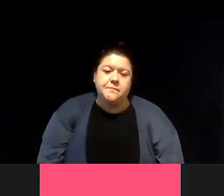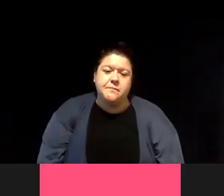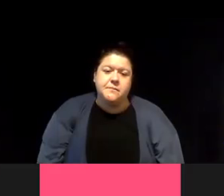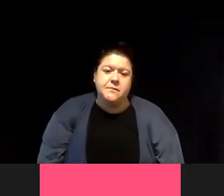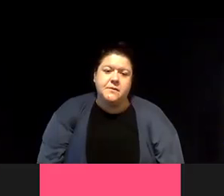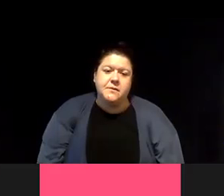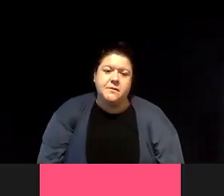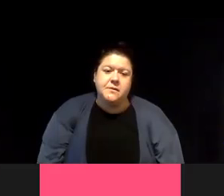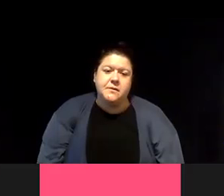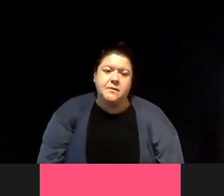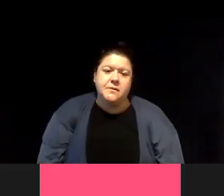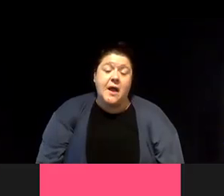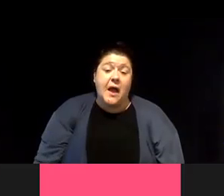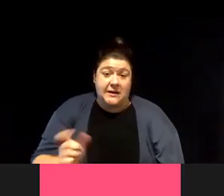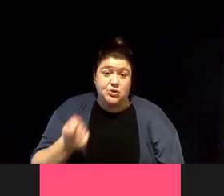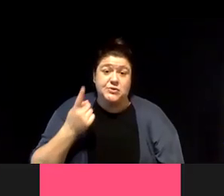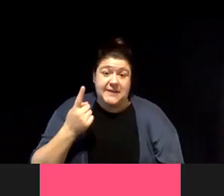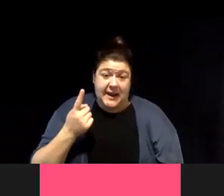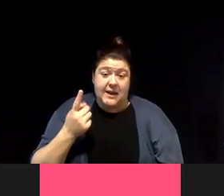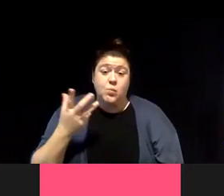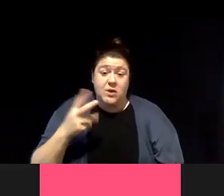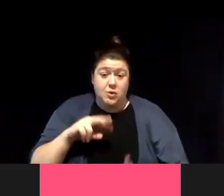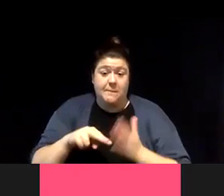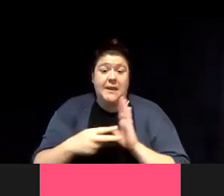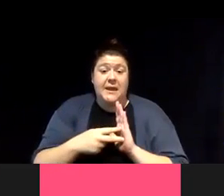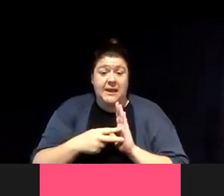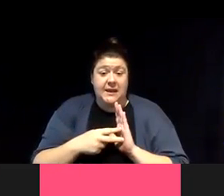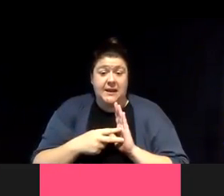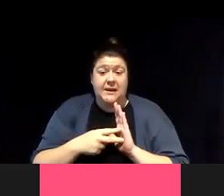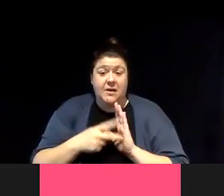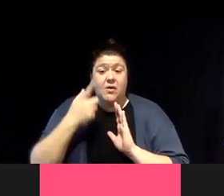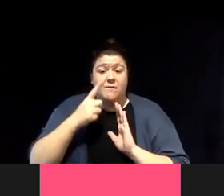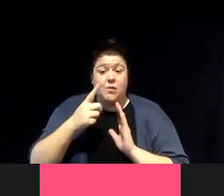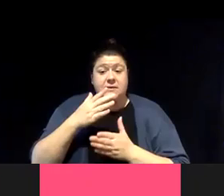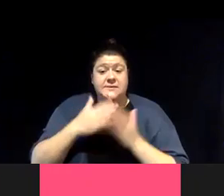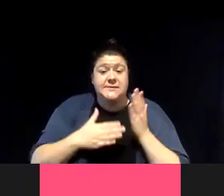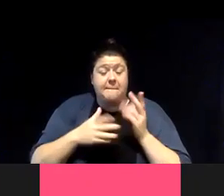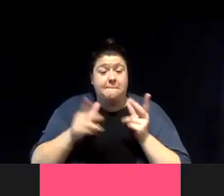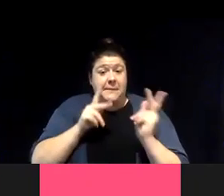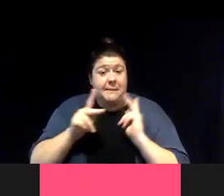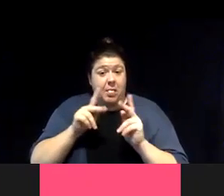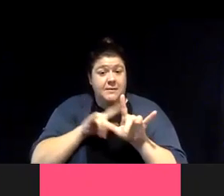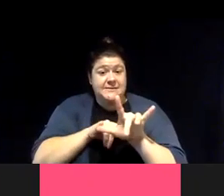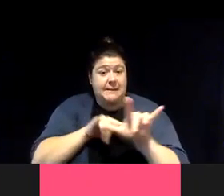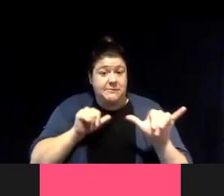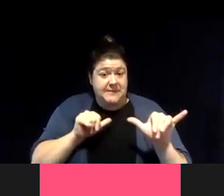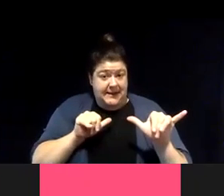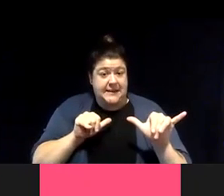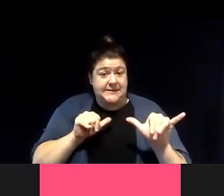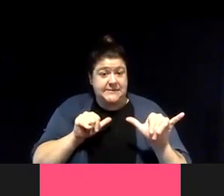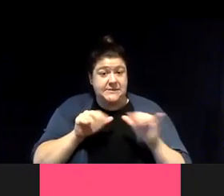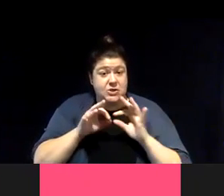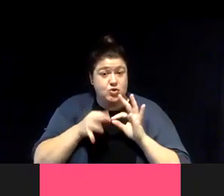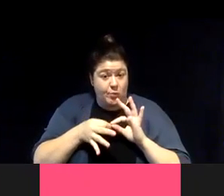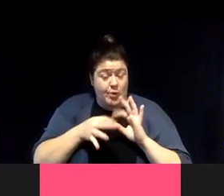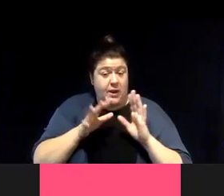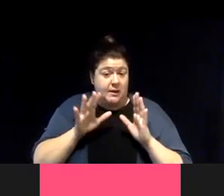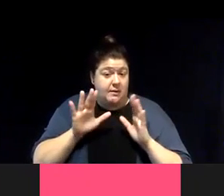Okay, I understand what you're saying. For some people, simultaneous interpreting is